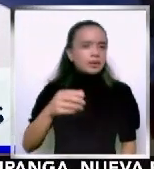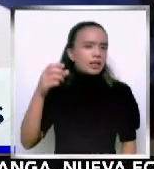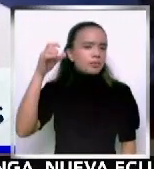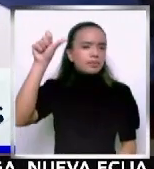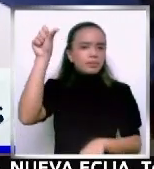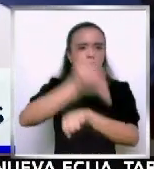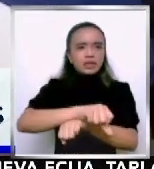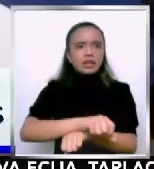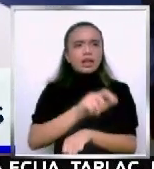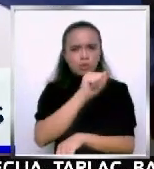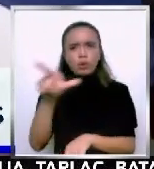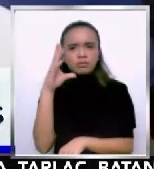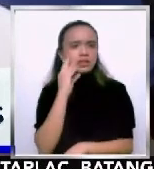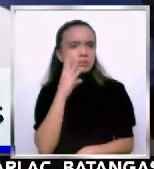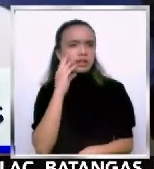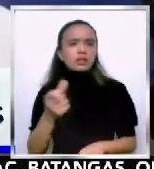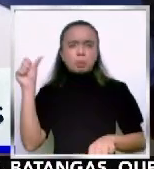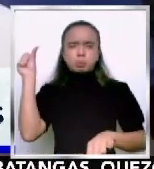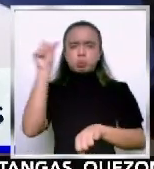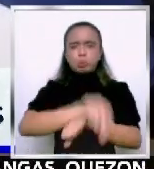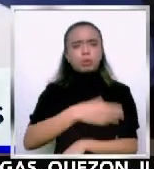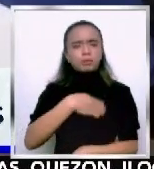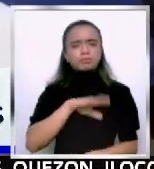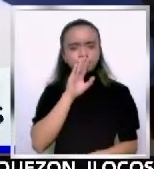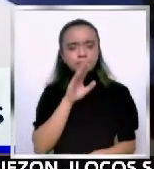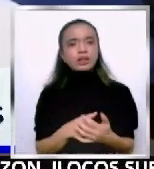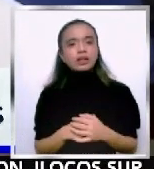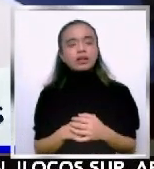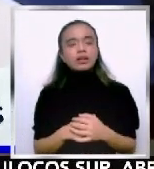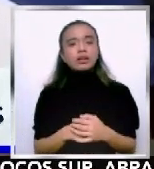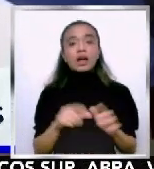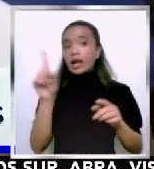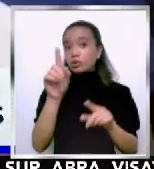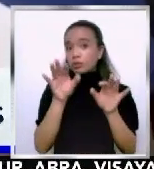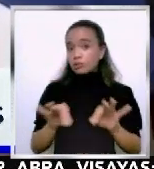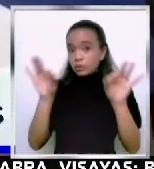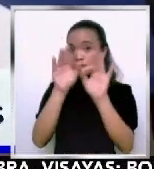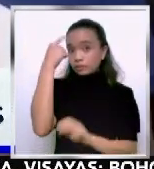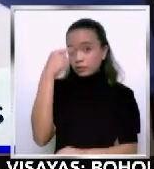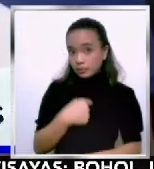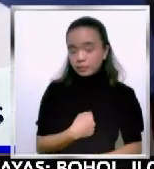through devastating losses. But what's important to me is that